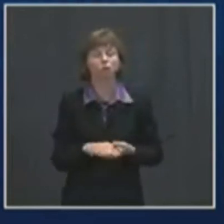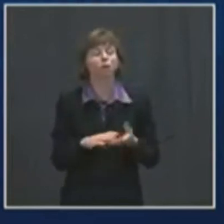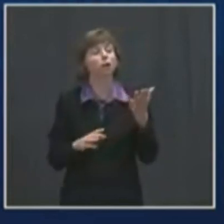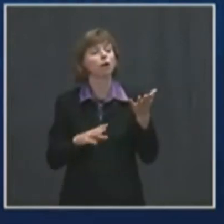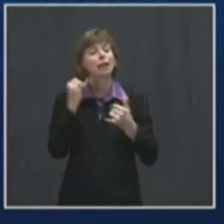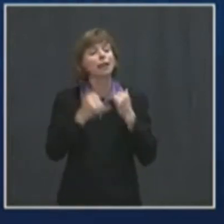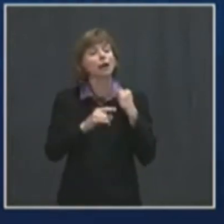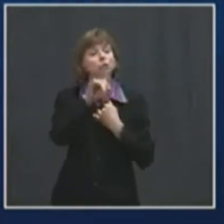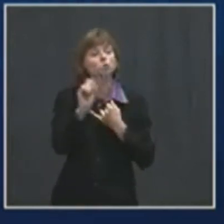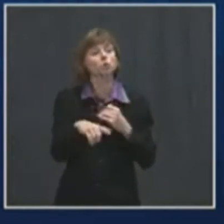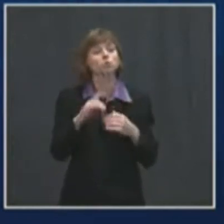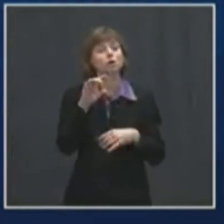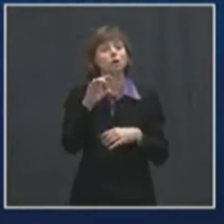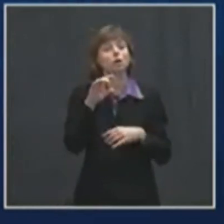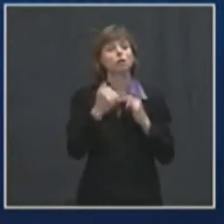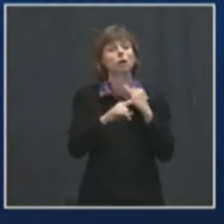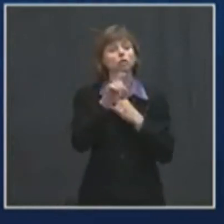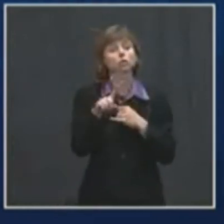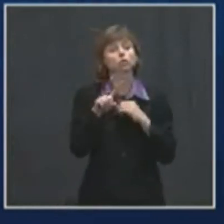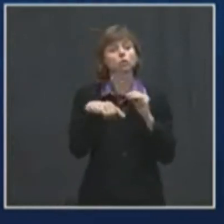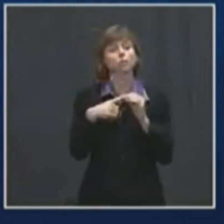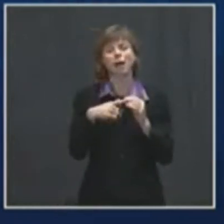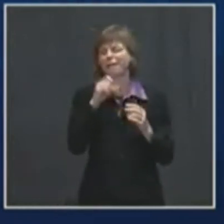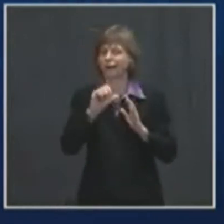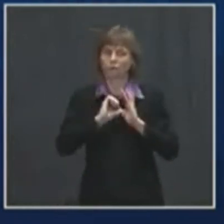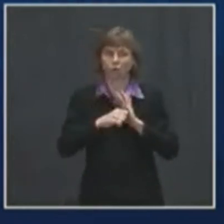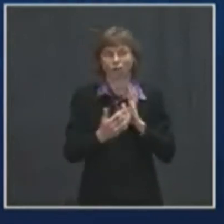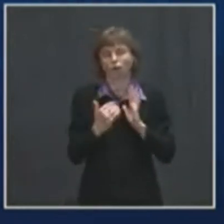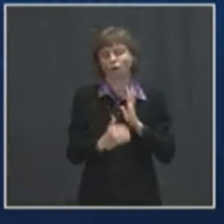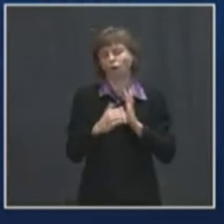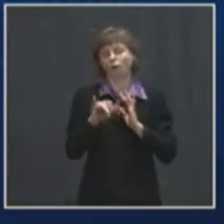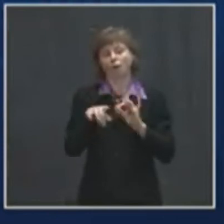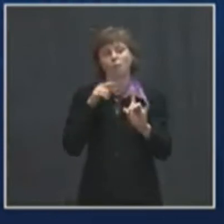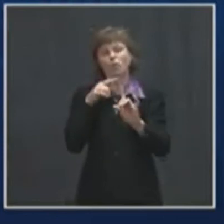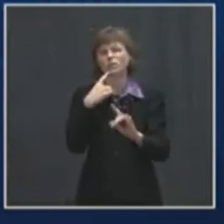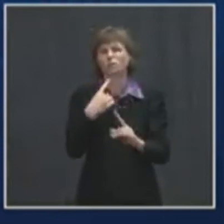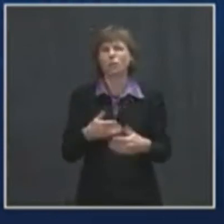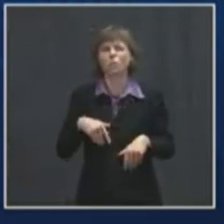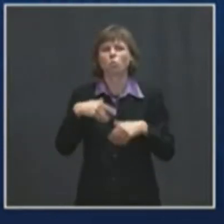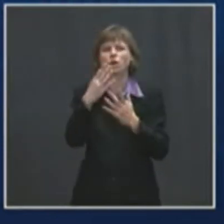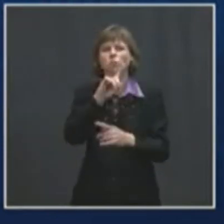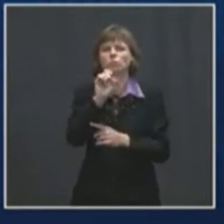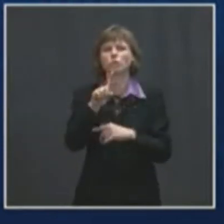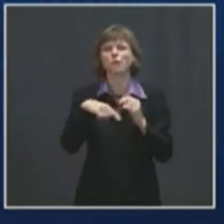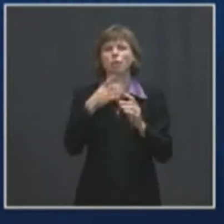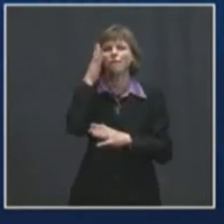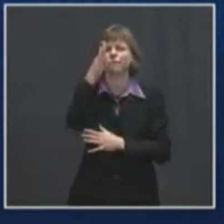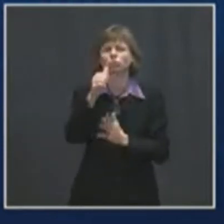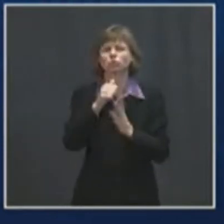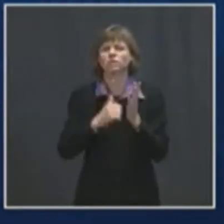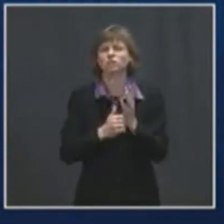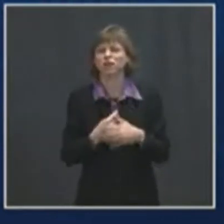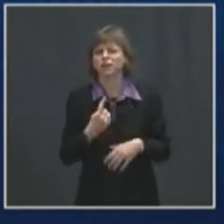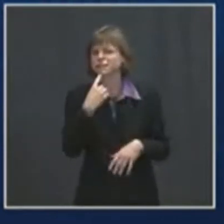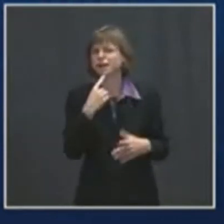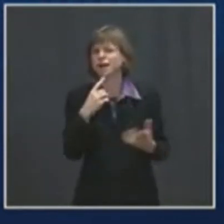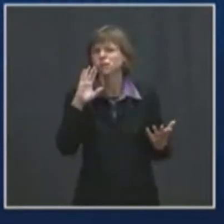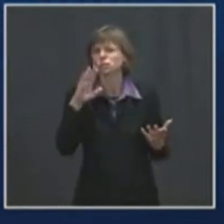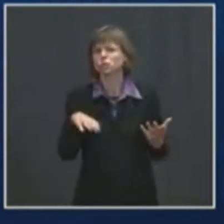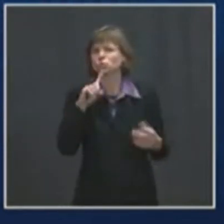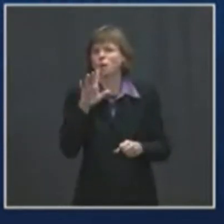on Larry Summers' criticism, not to belabor this point, but he also raises some questions about your future agenda. He notes that you will have committed